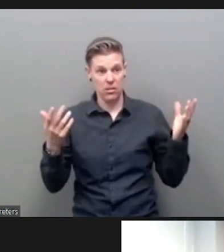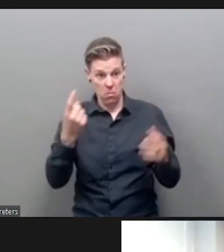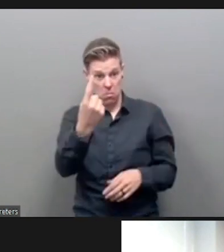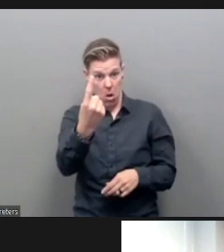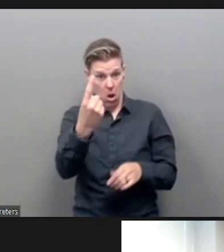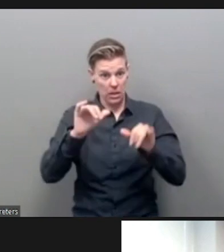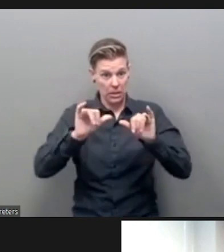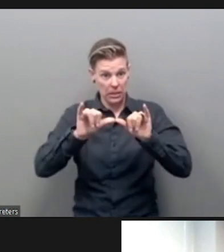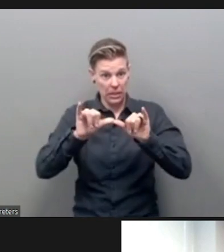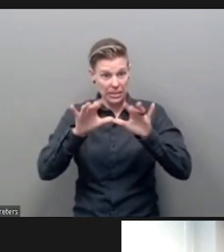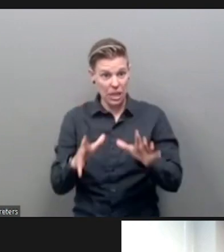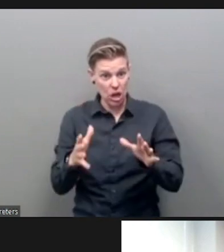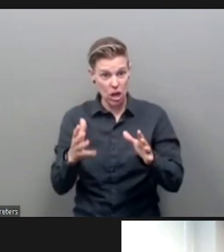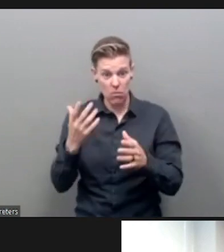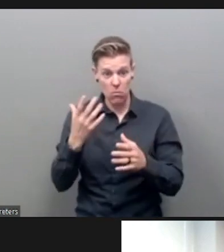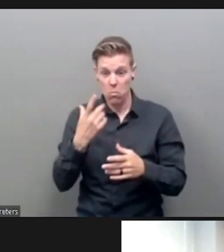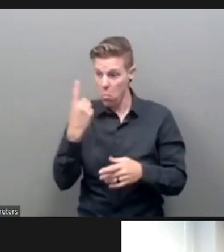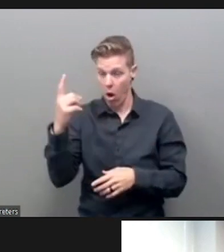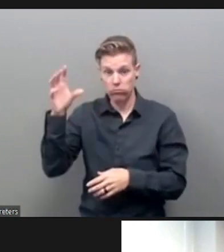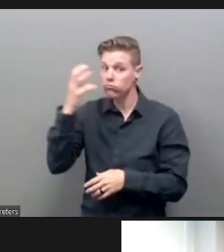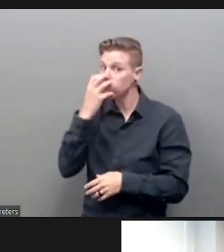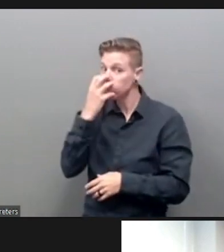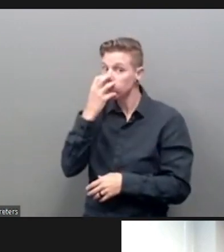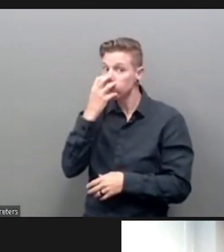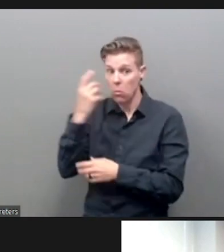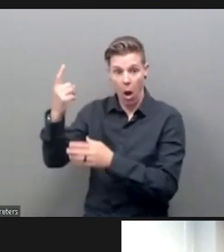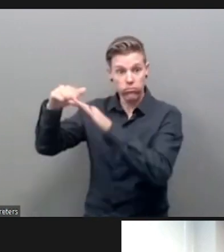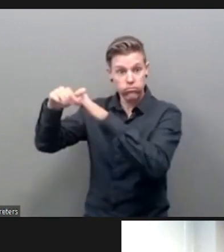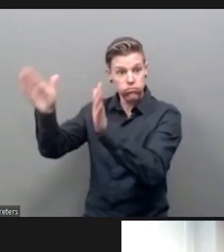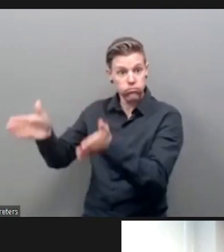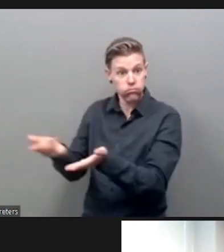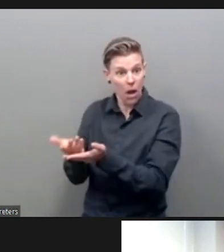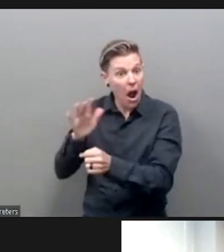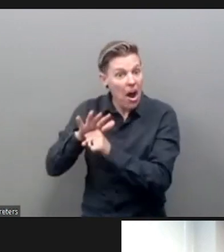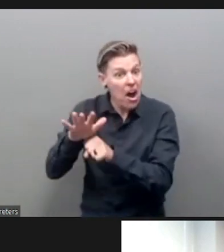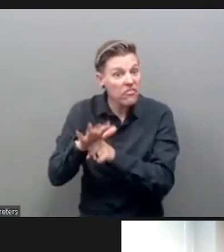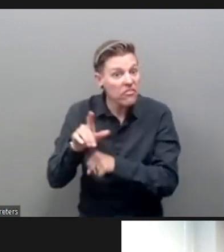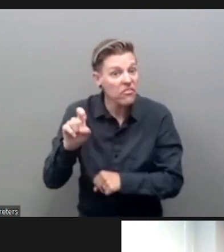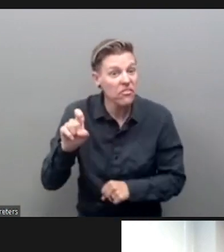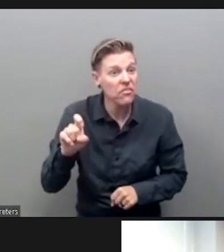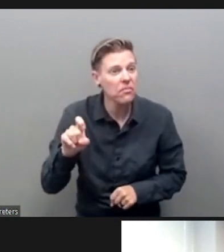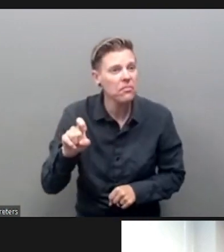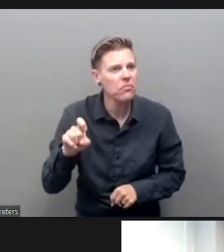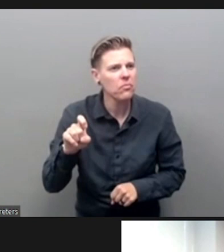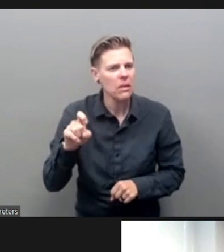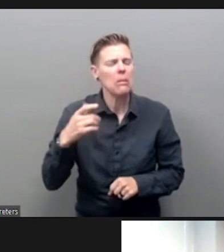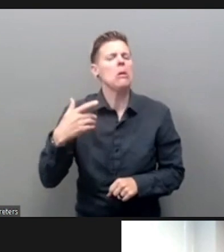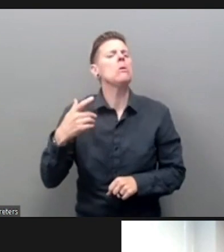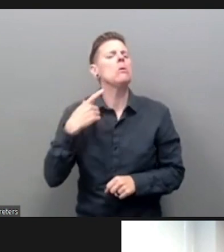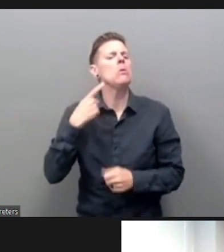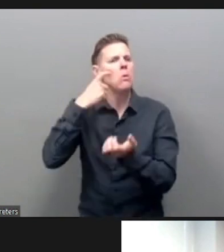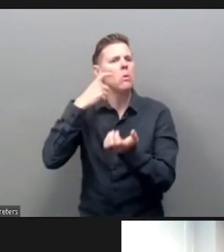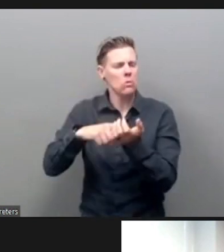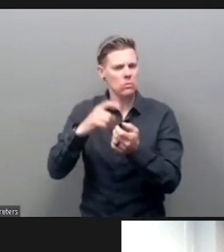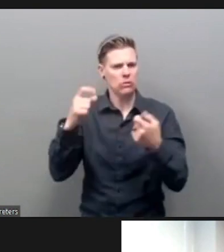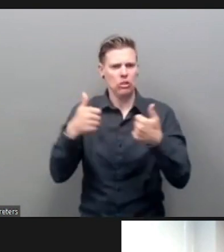work when you have different types of patients, when you have COVID patients and the resources they need, and you have